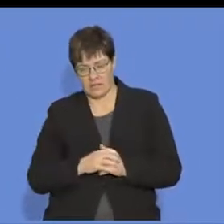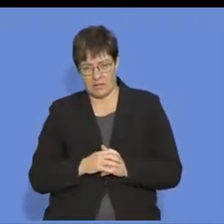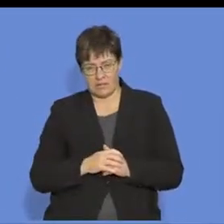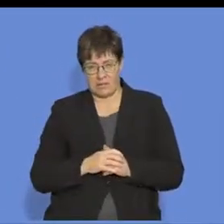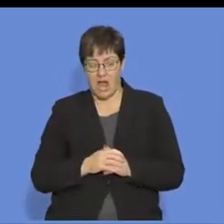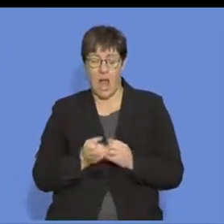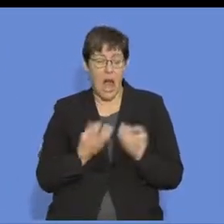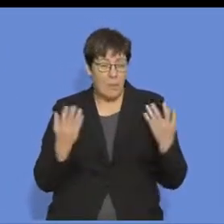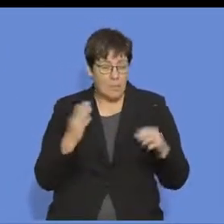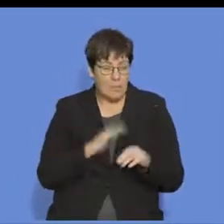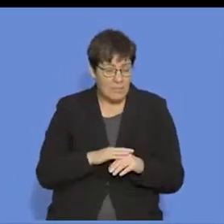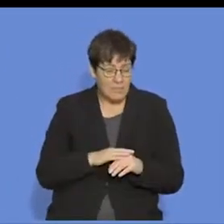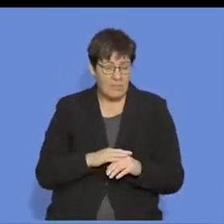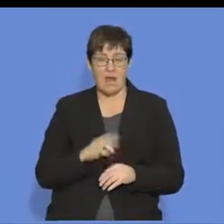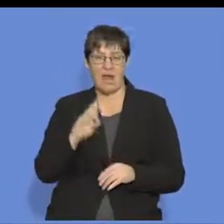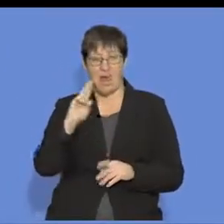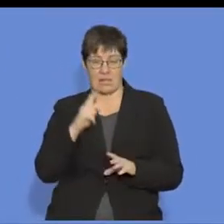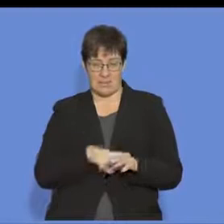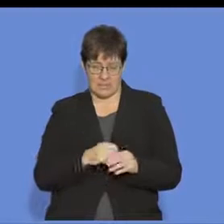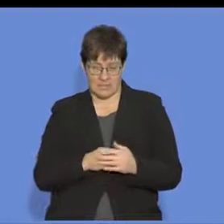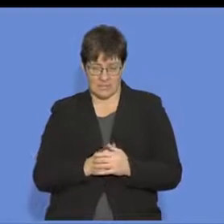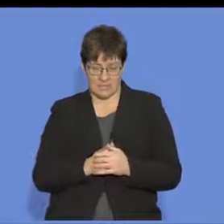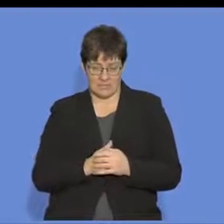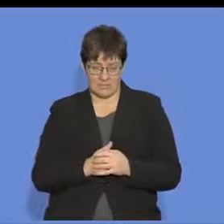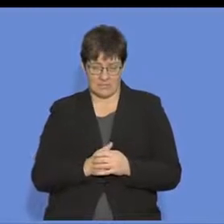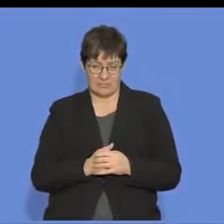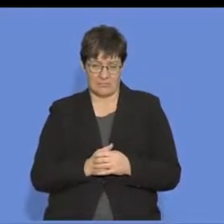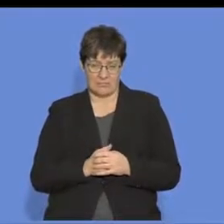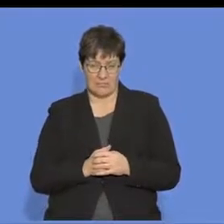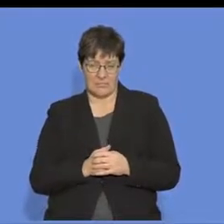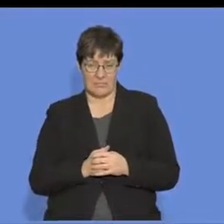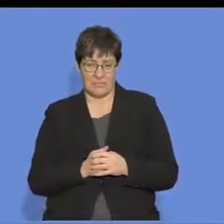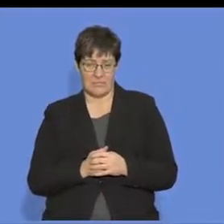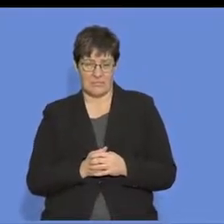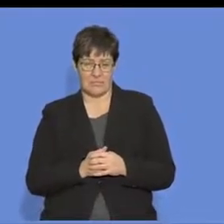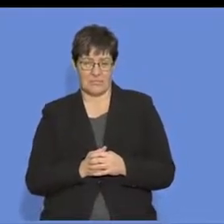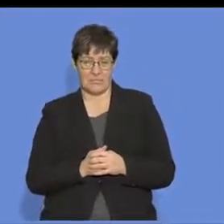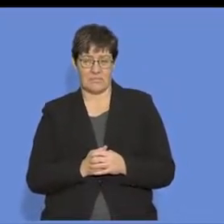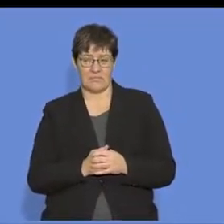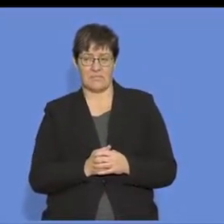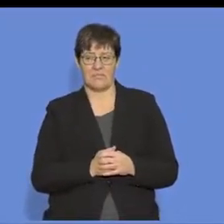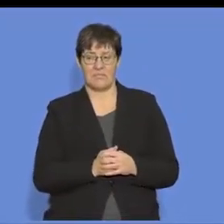way. Okay, let's use numbers to make this easy.